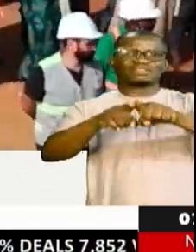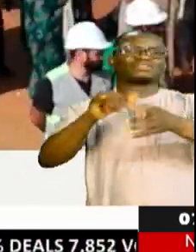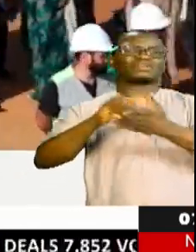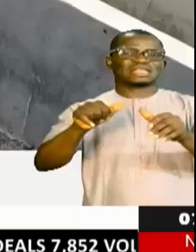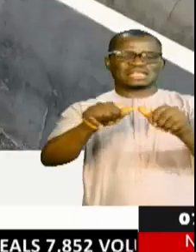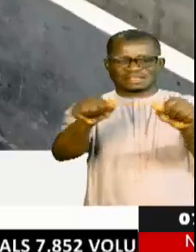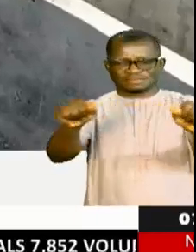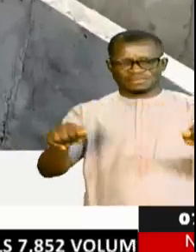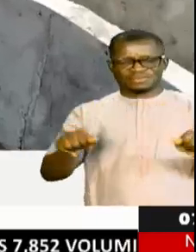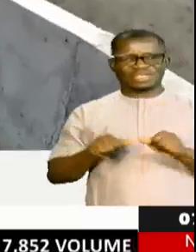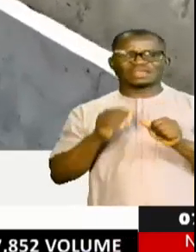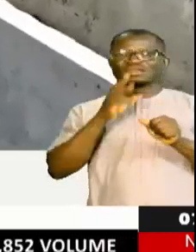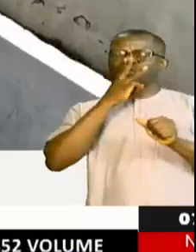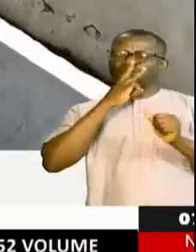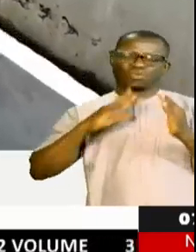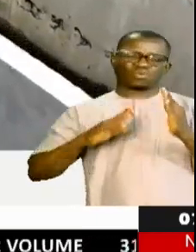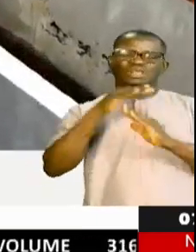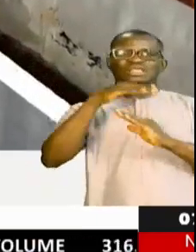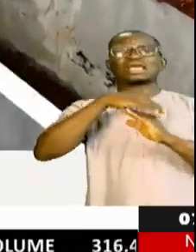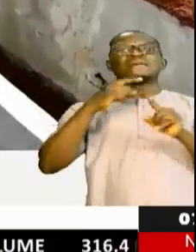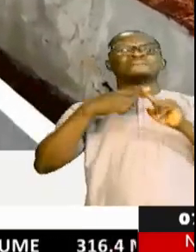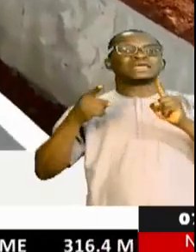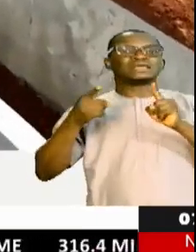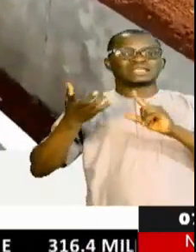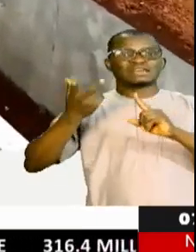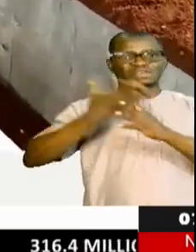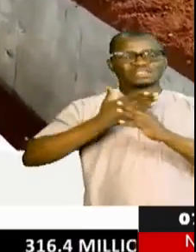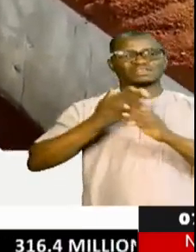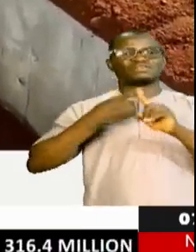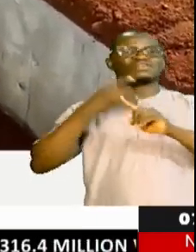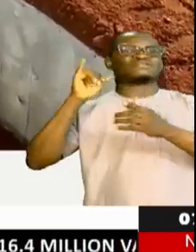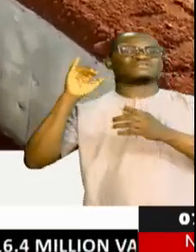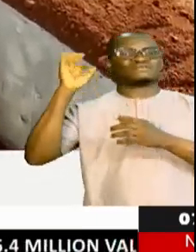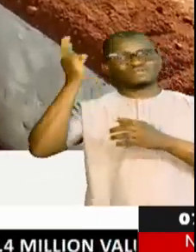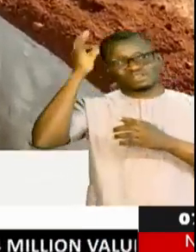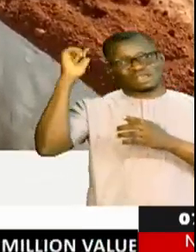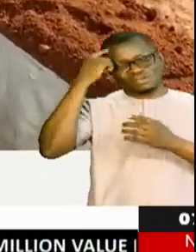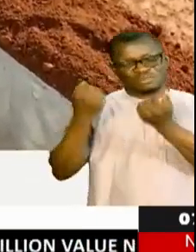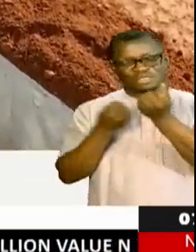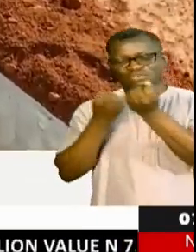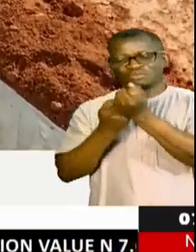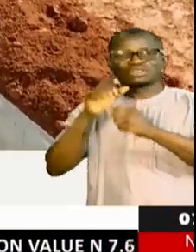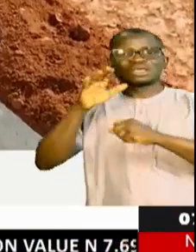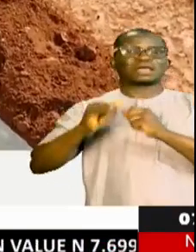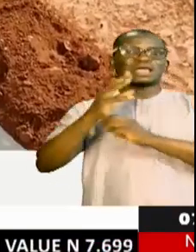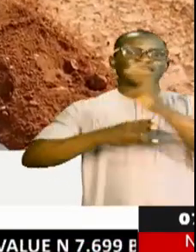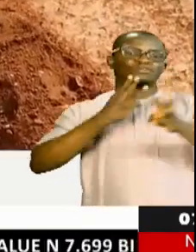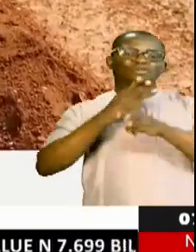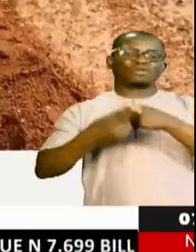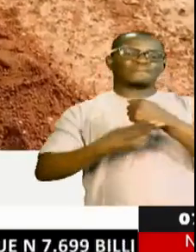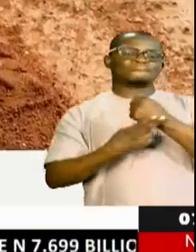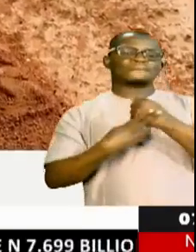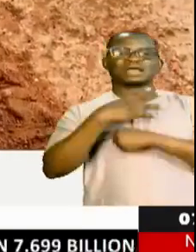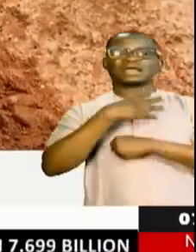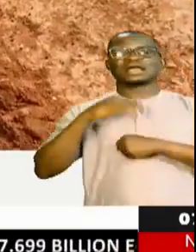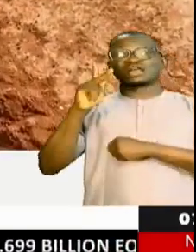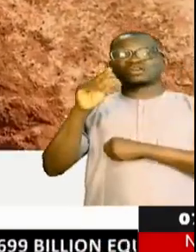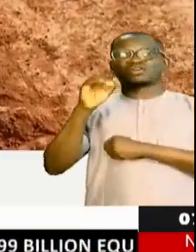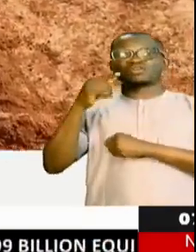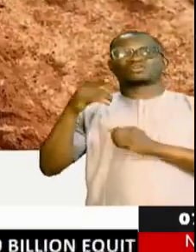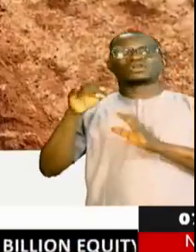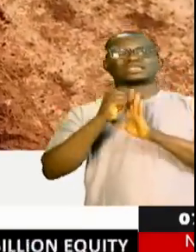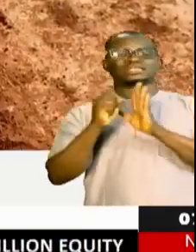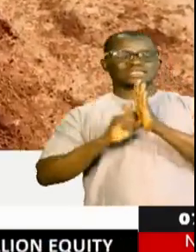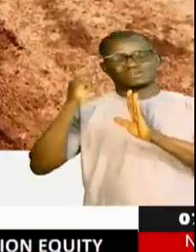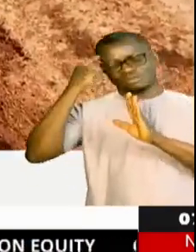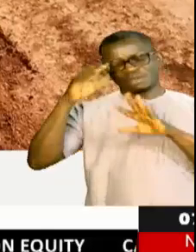this intervention by the federal government Agrisol project, supported by the World Bank and the Kogi State government, is providing